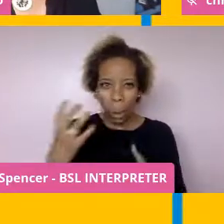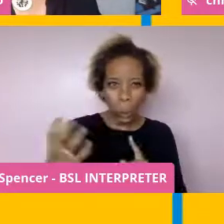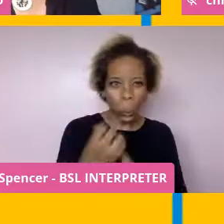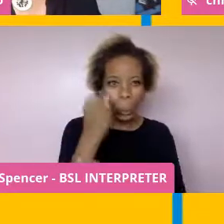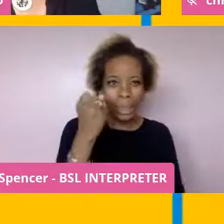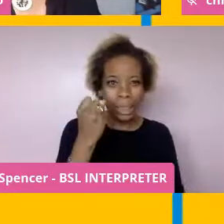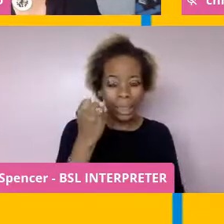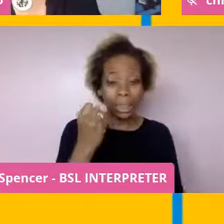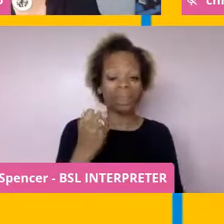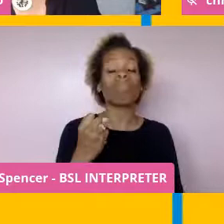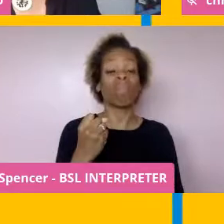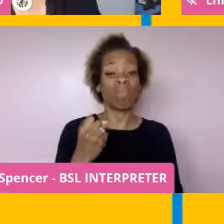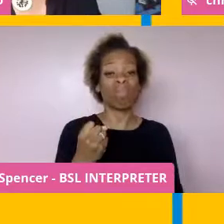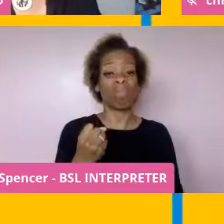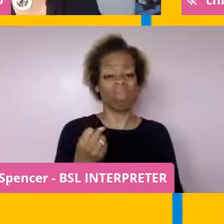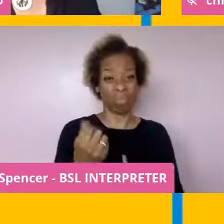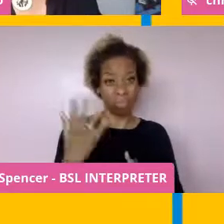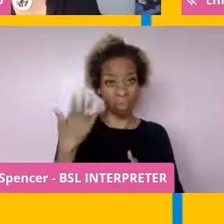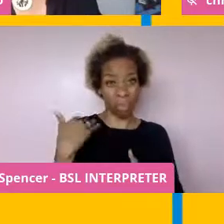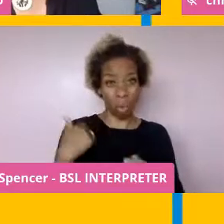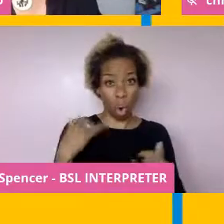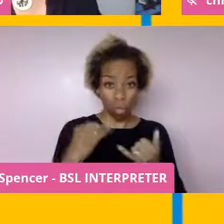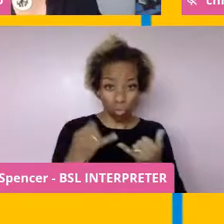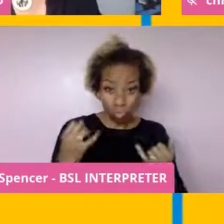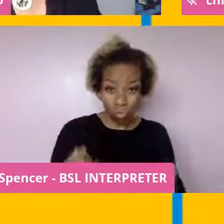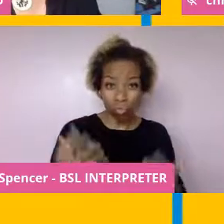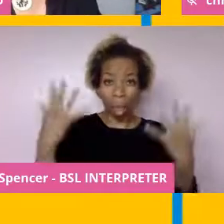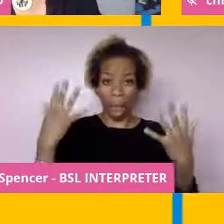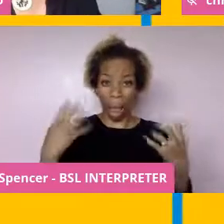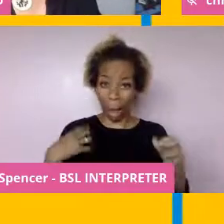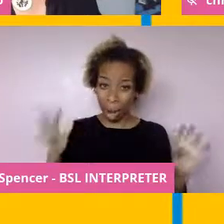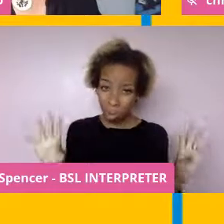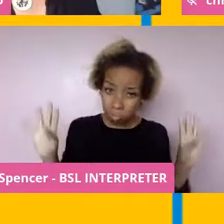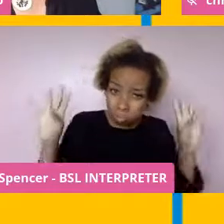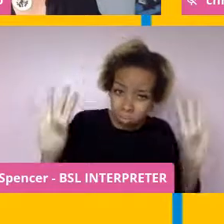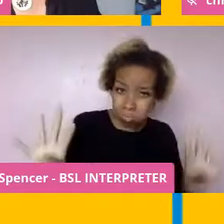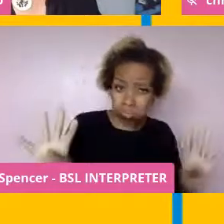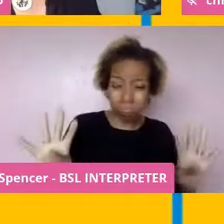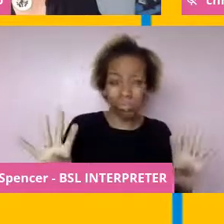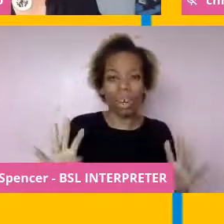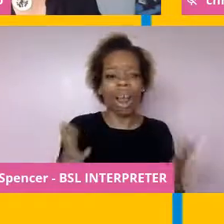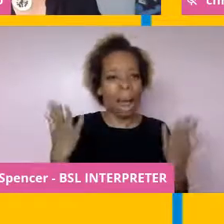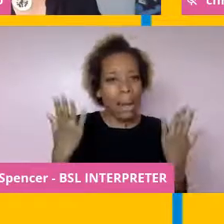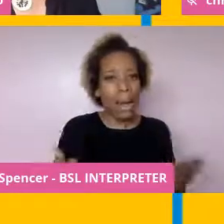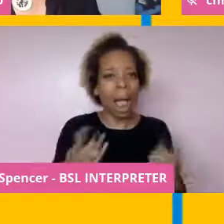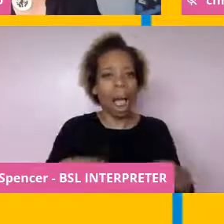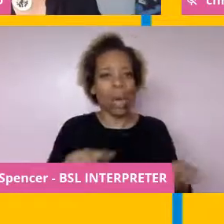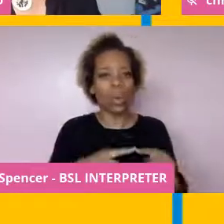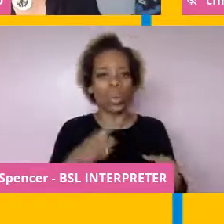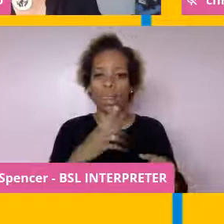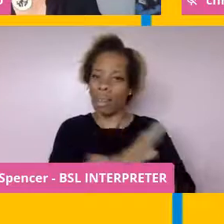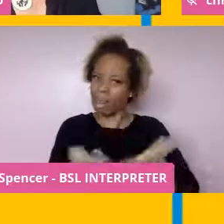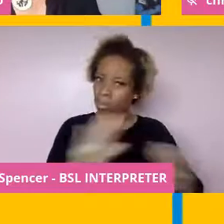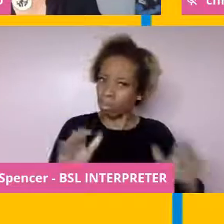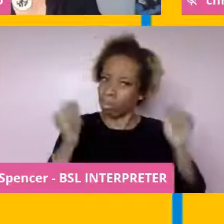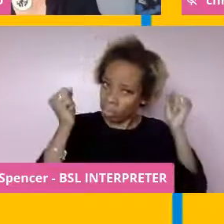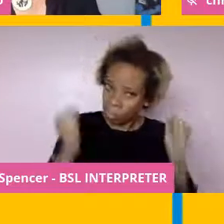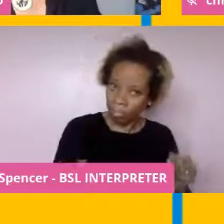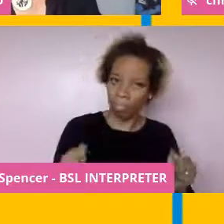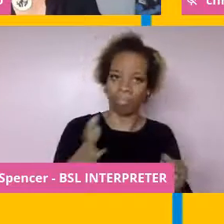staff had been on strike along with all the other staff, and therefore we needed improvements too. And